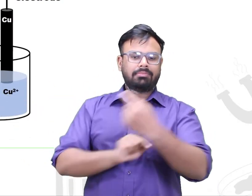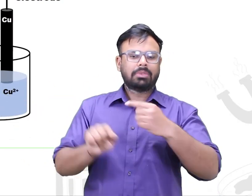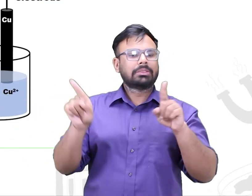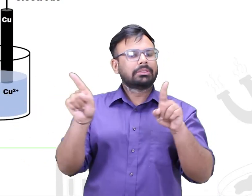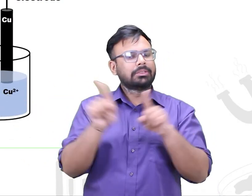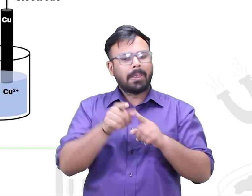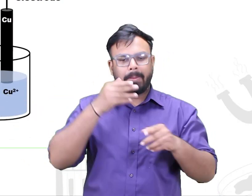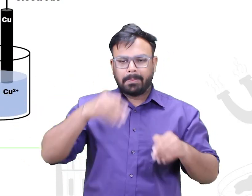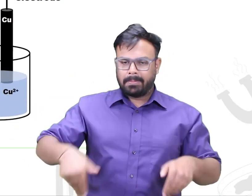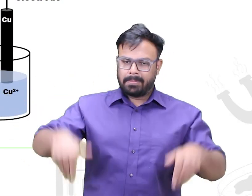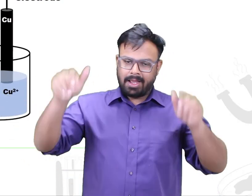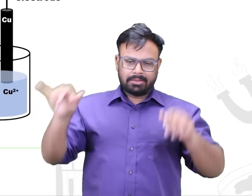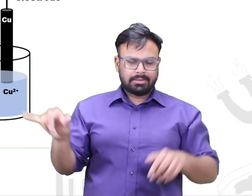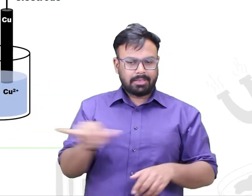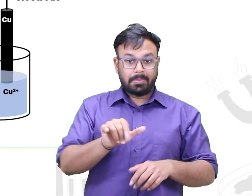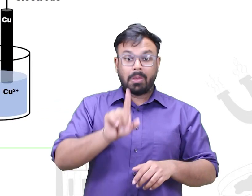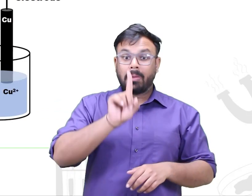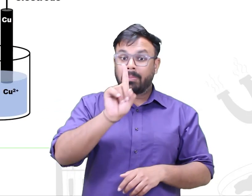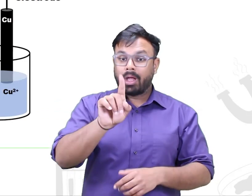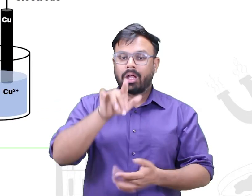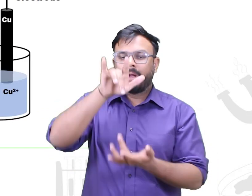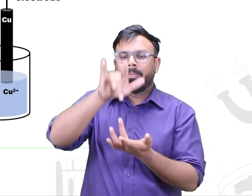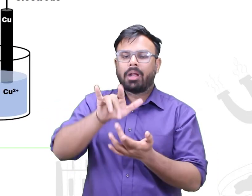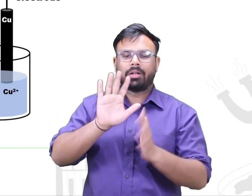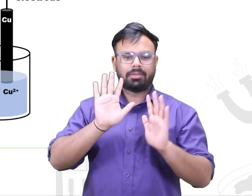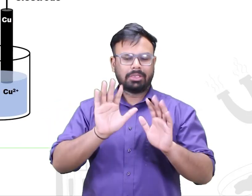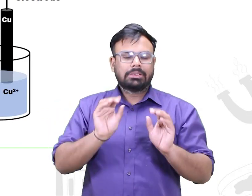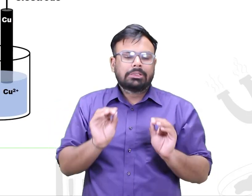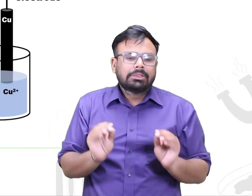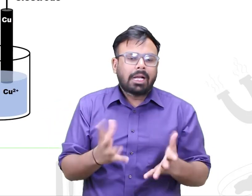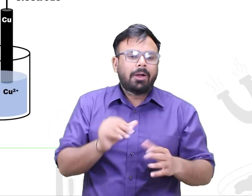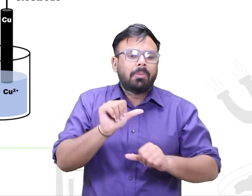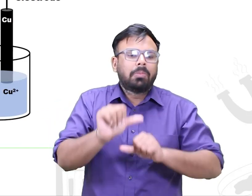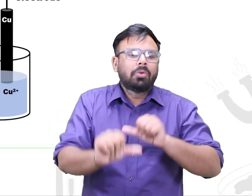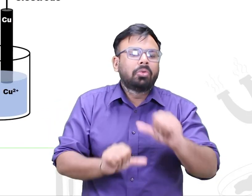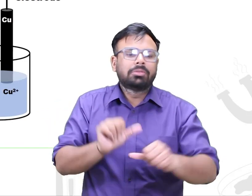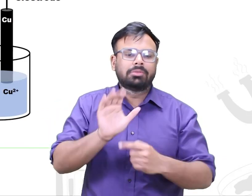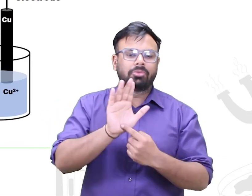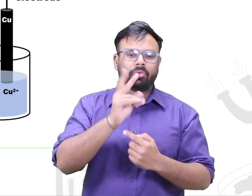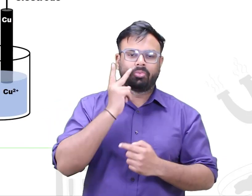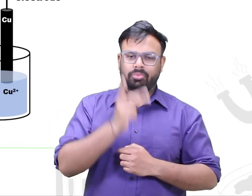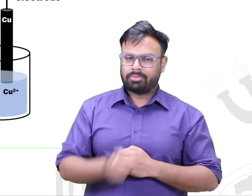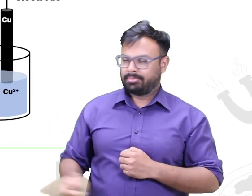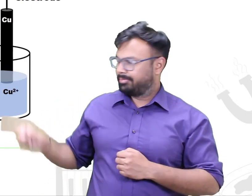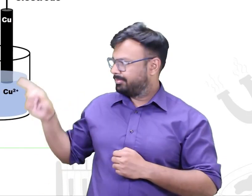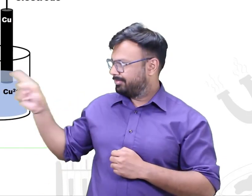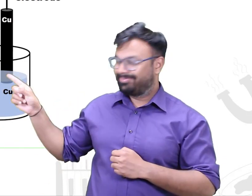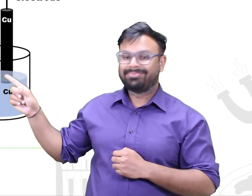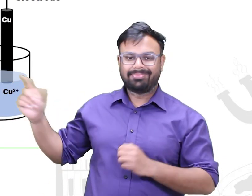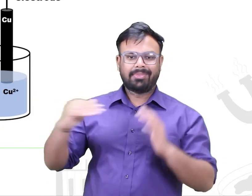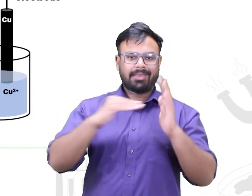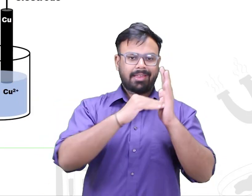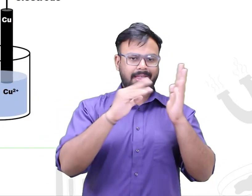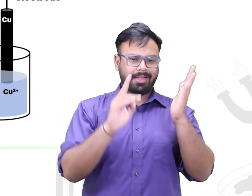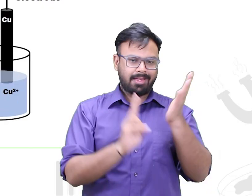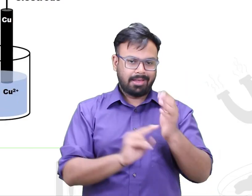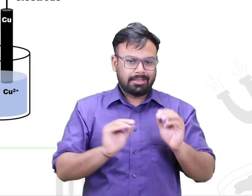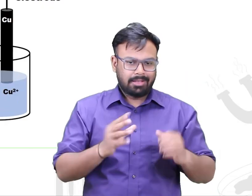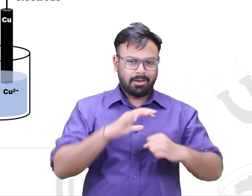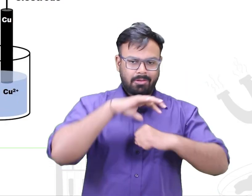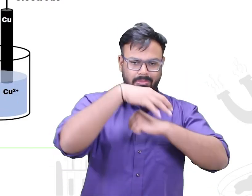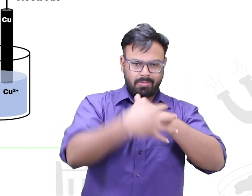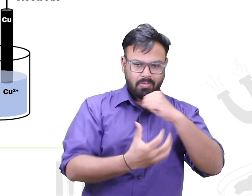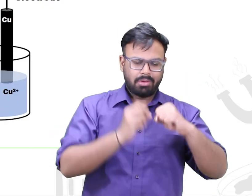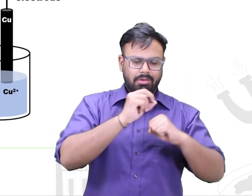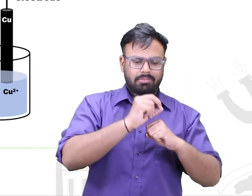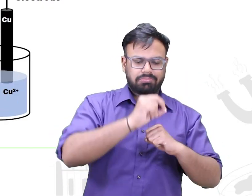electrolyte solution, salt bridge is not required. When we connect zinc and copper electrodes in a circuit, due to the higher electronegativity